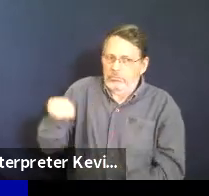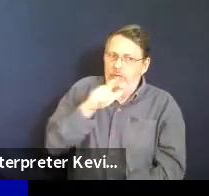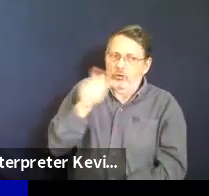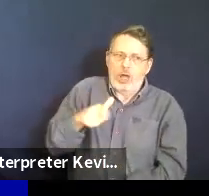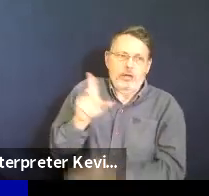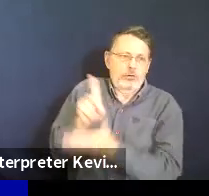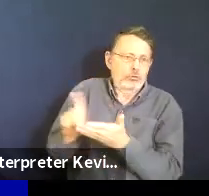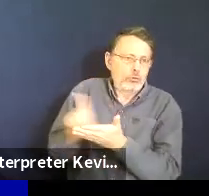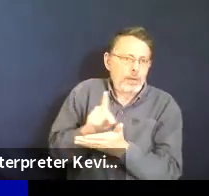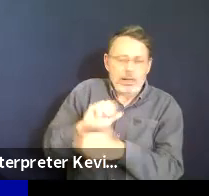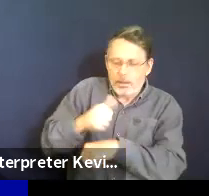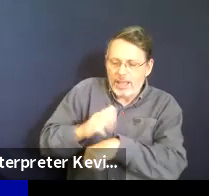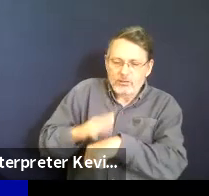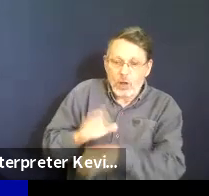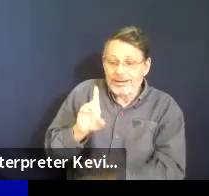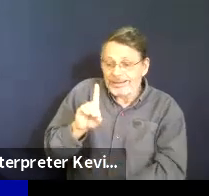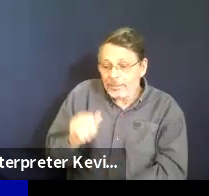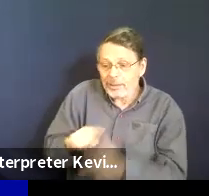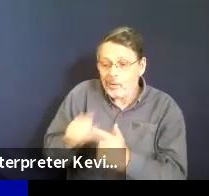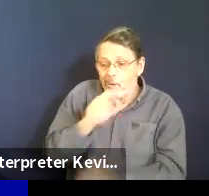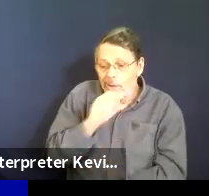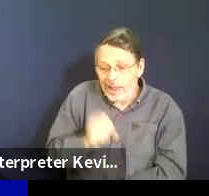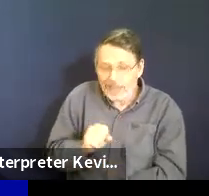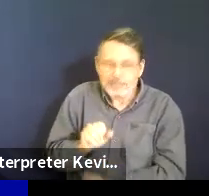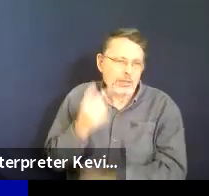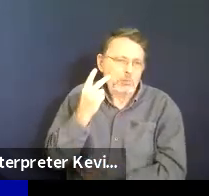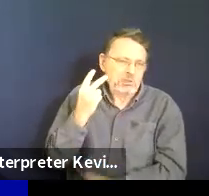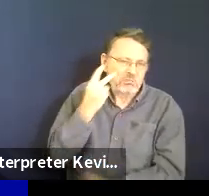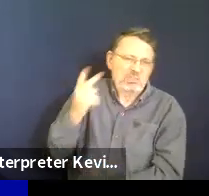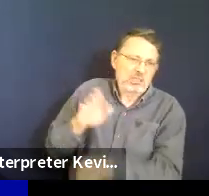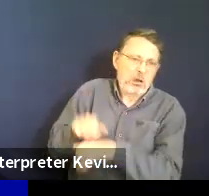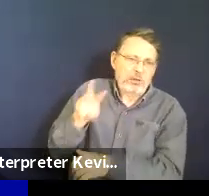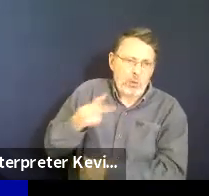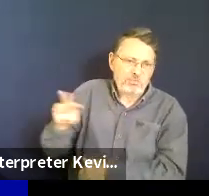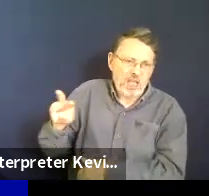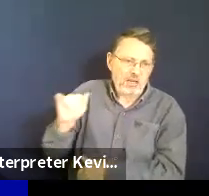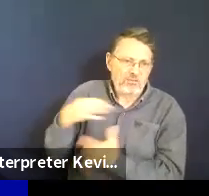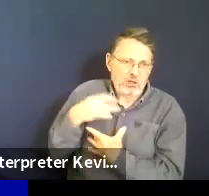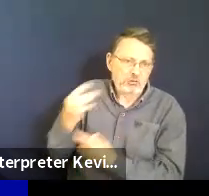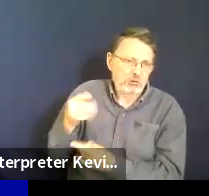age. And those are all visible on our website if anybody's interested in that.